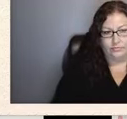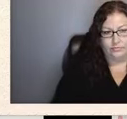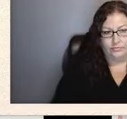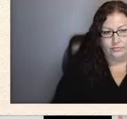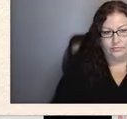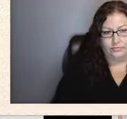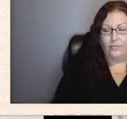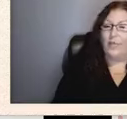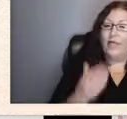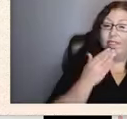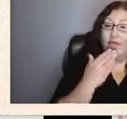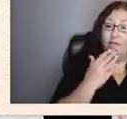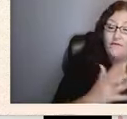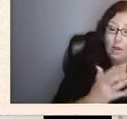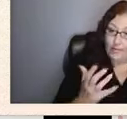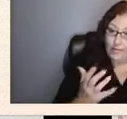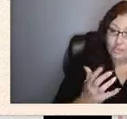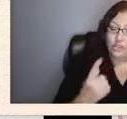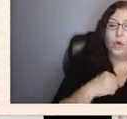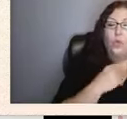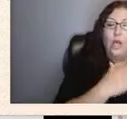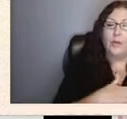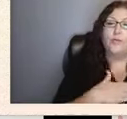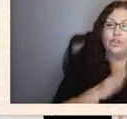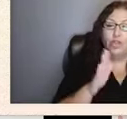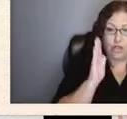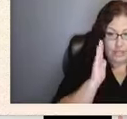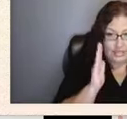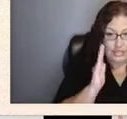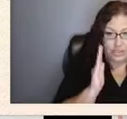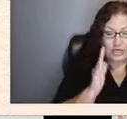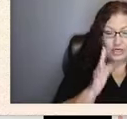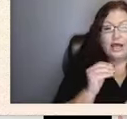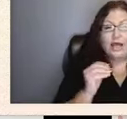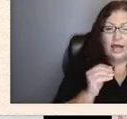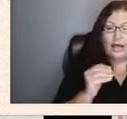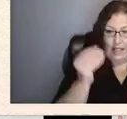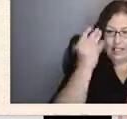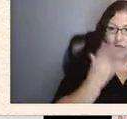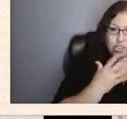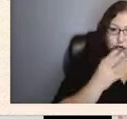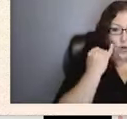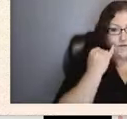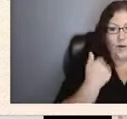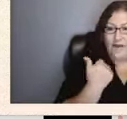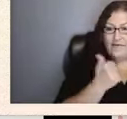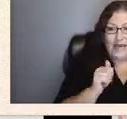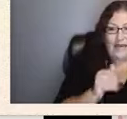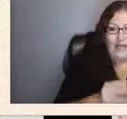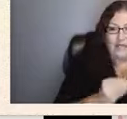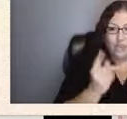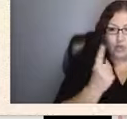Thank you very much. We appreciate your attention, and let us know if you have any additional questions.